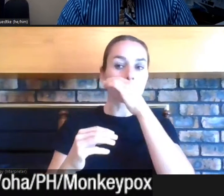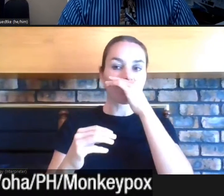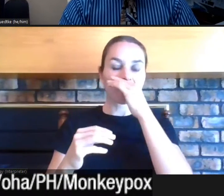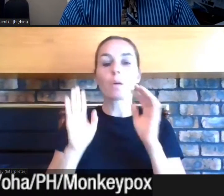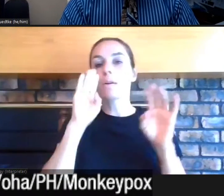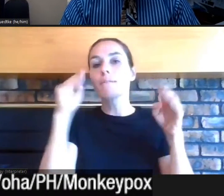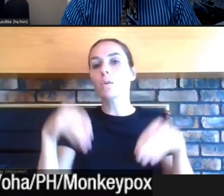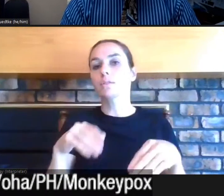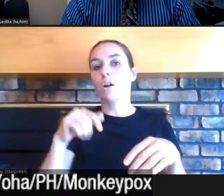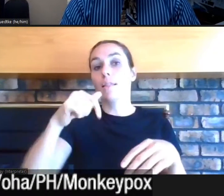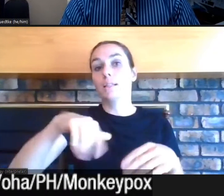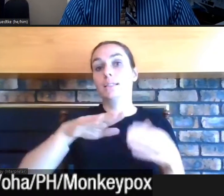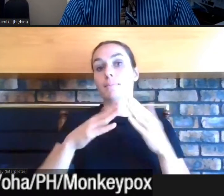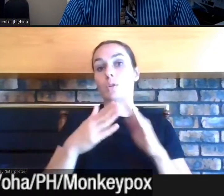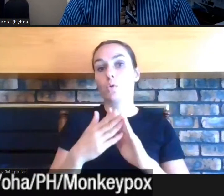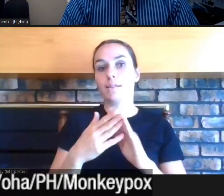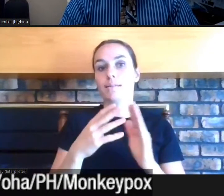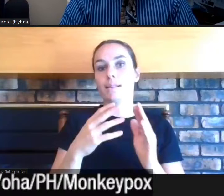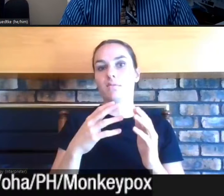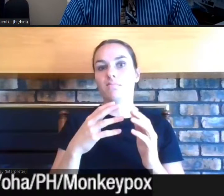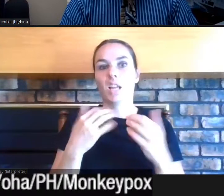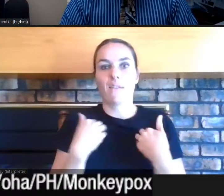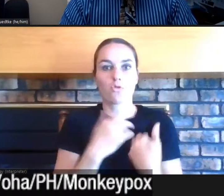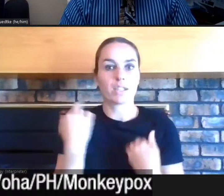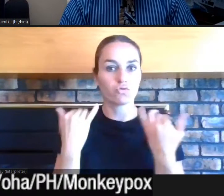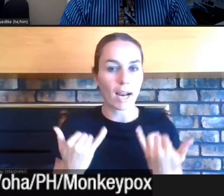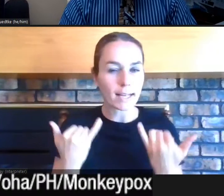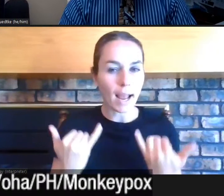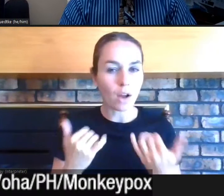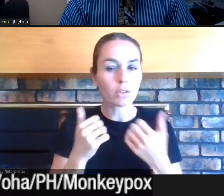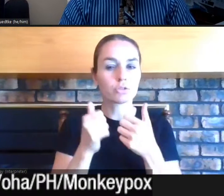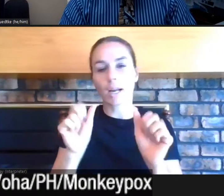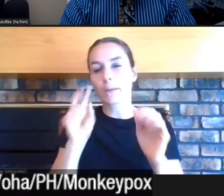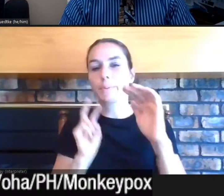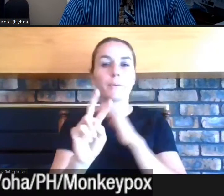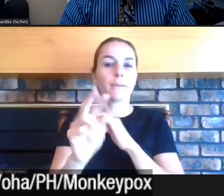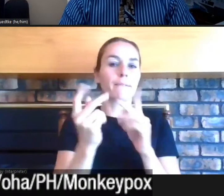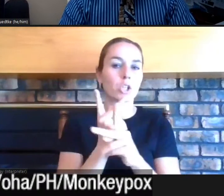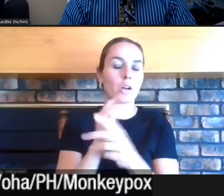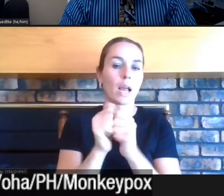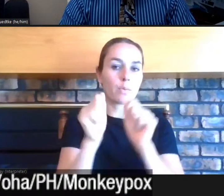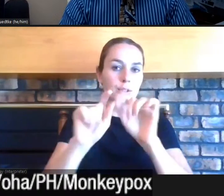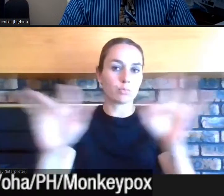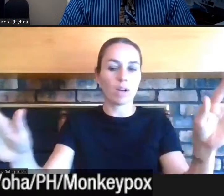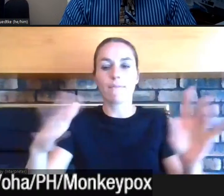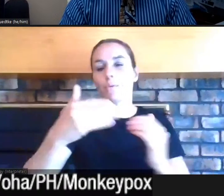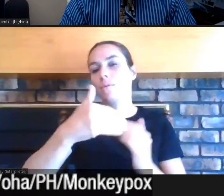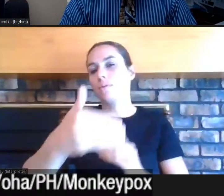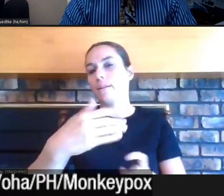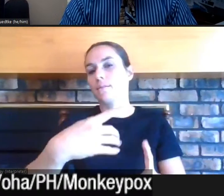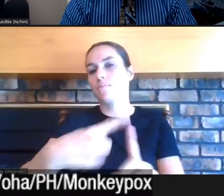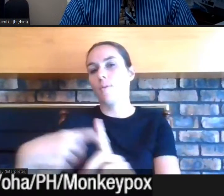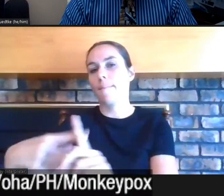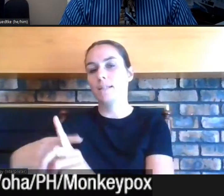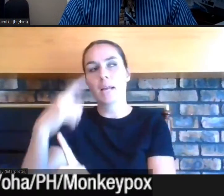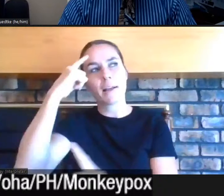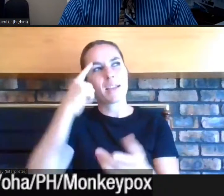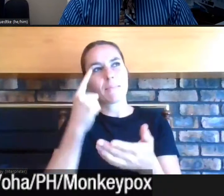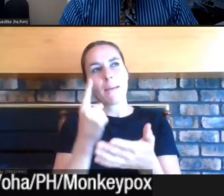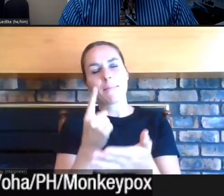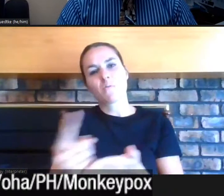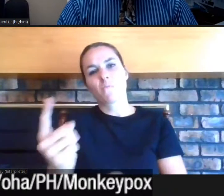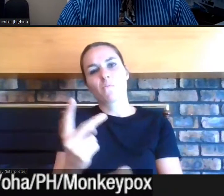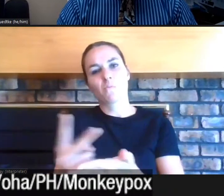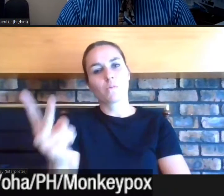seeing at risk now, and how it might spread over the coming months. Those models should be available within the next couple of weeks, and